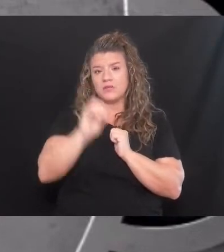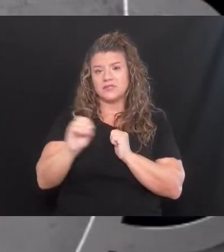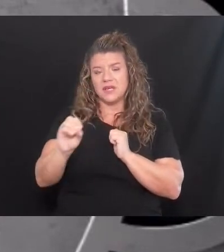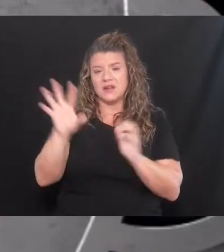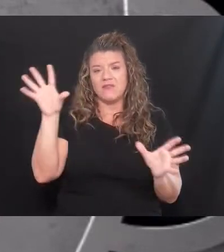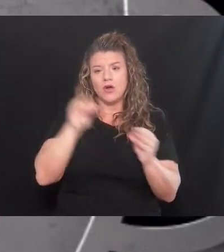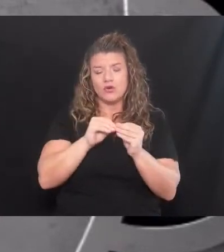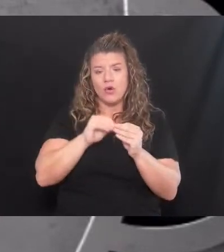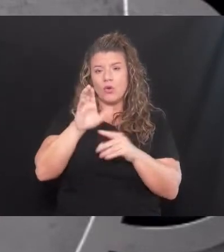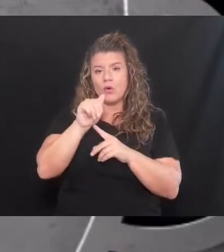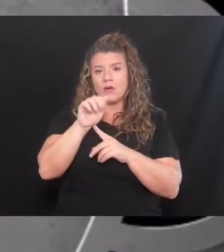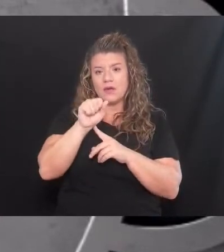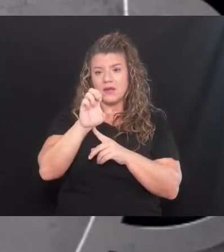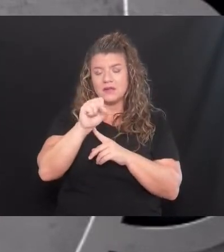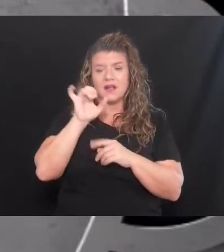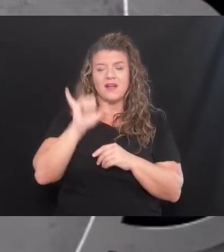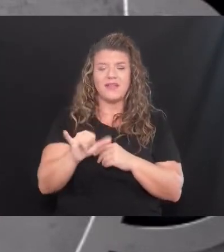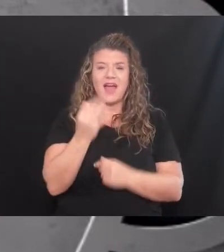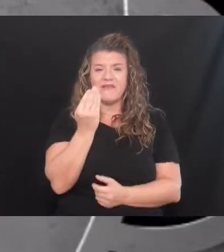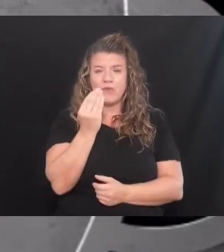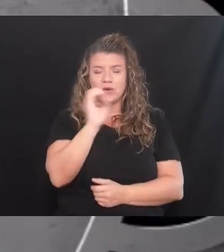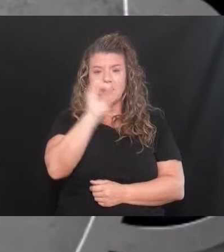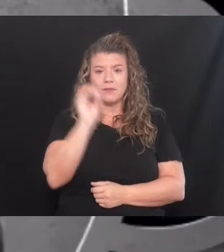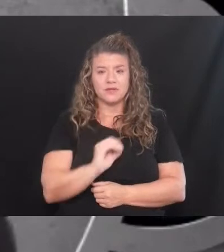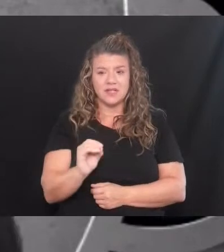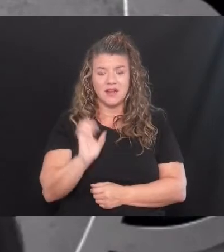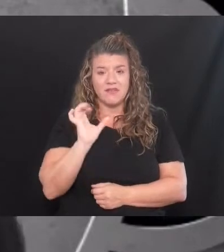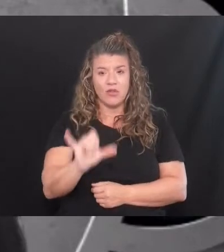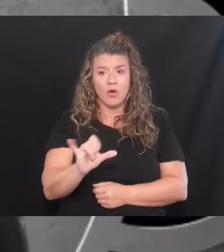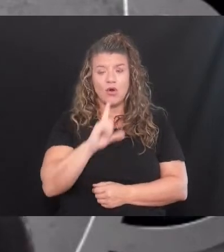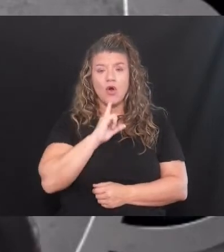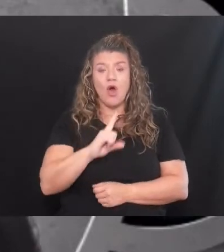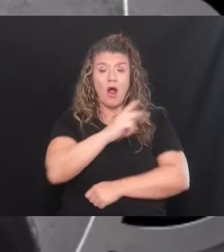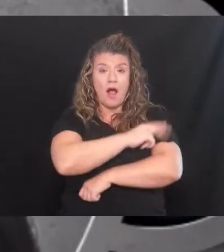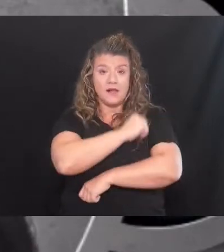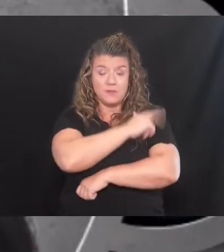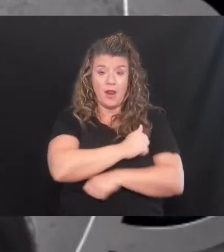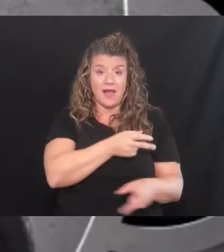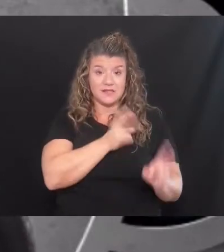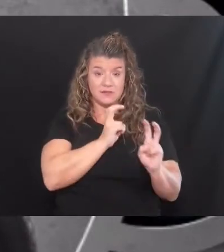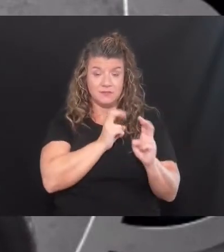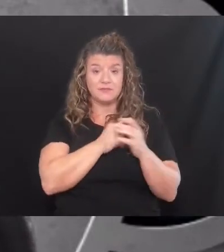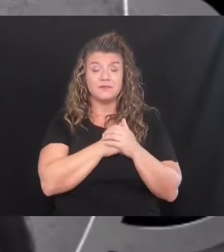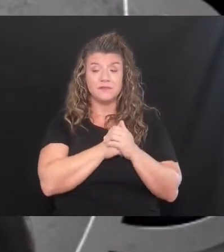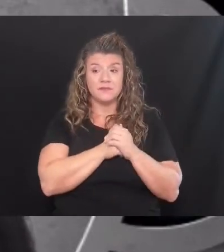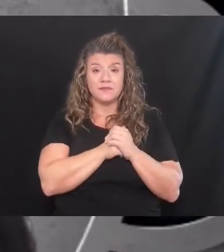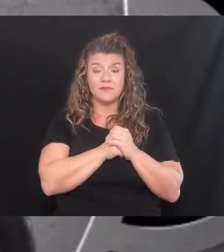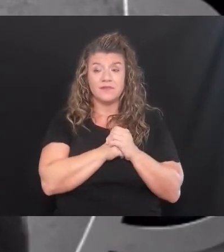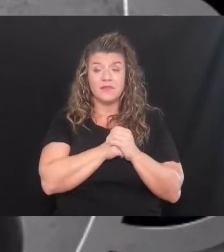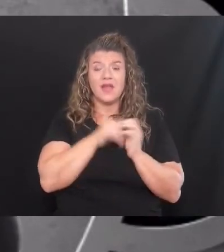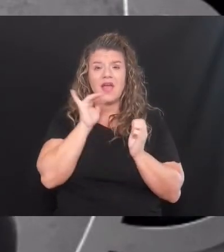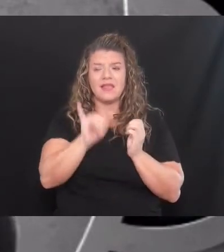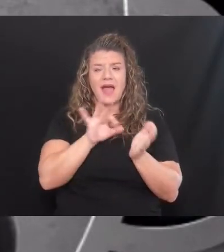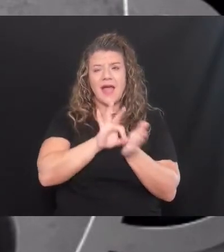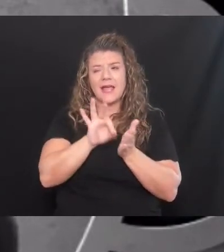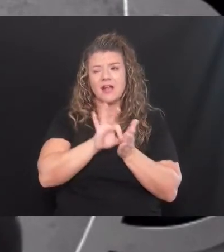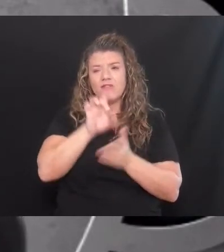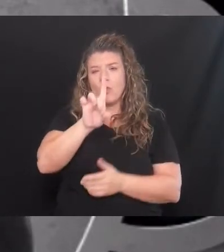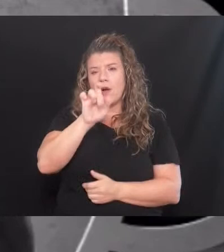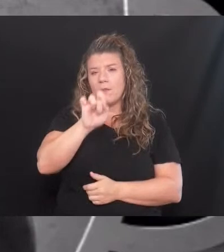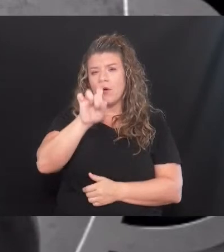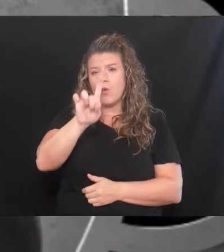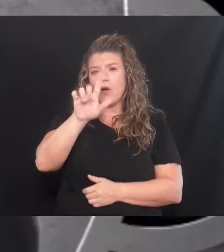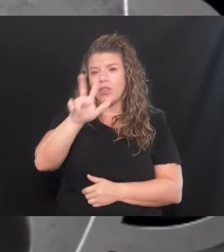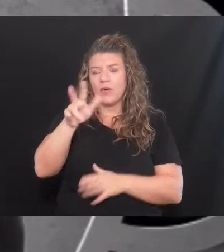total cases. And of that, about 14% of those are hospitalized. and that accounts for only about 1.3%